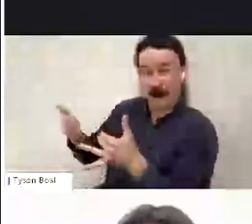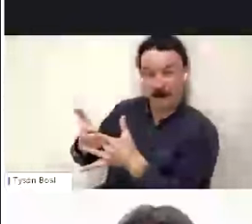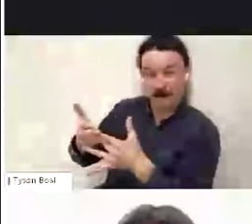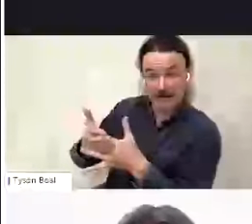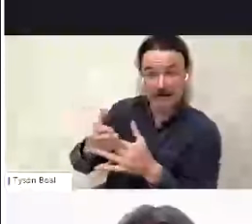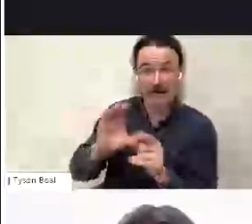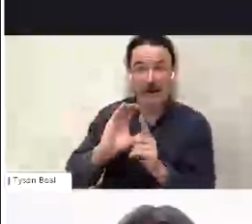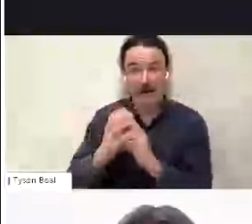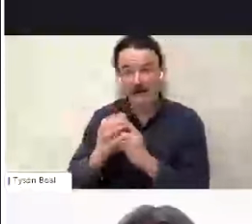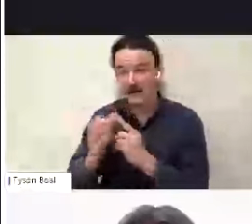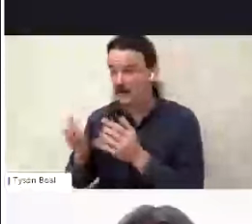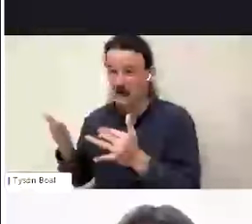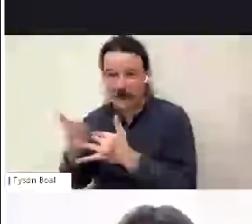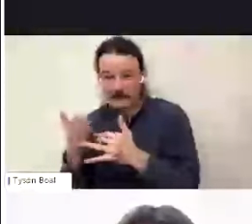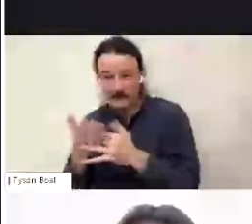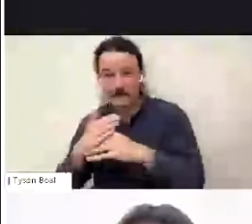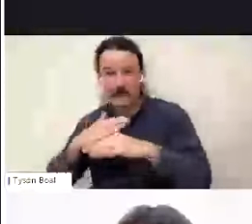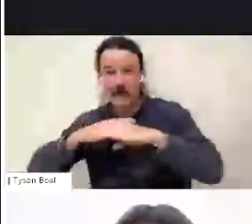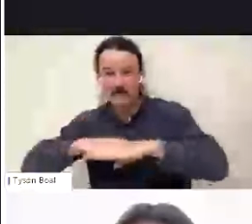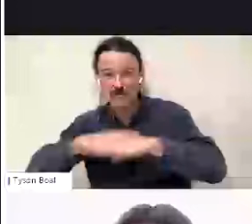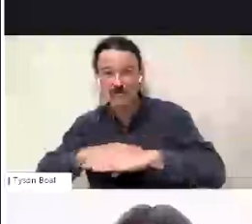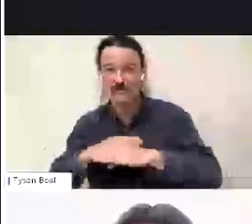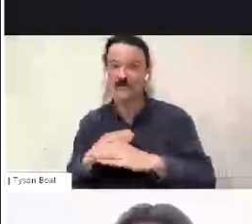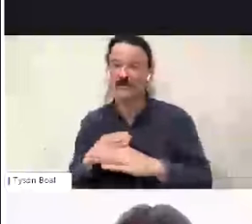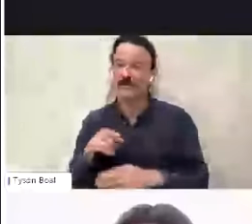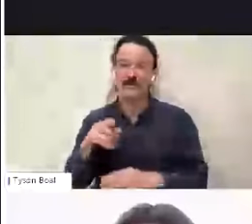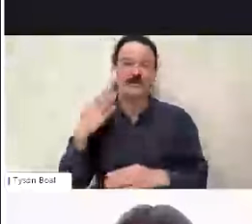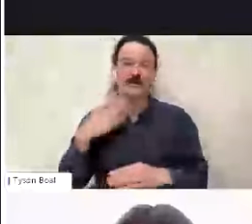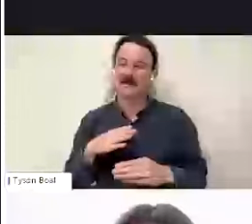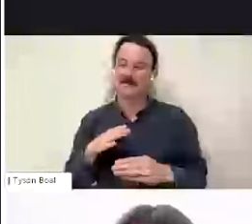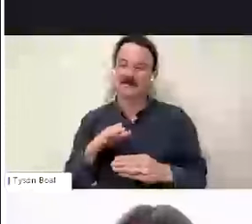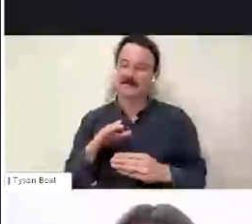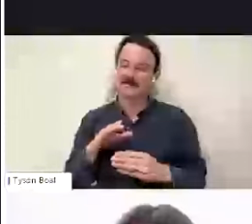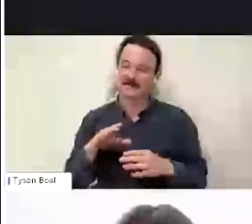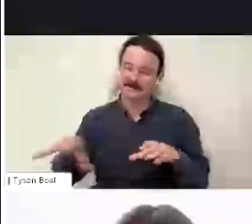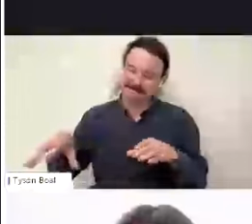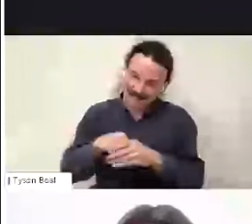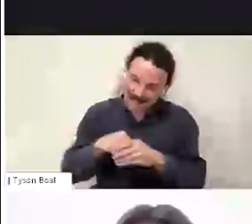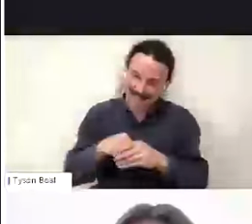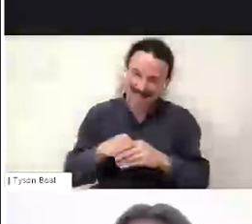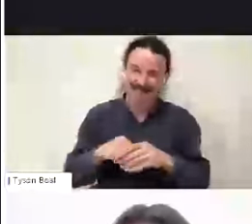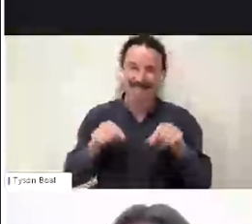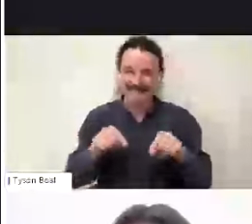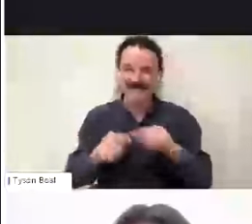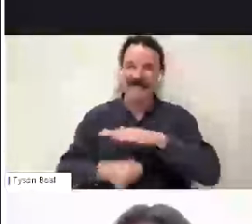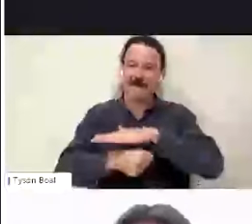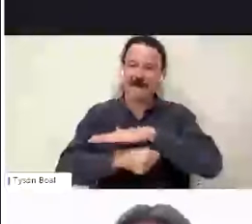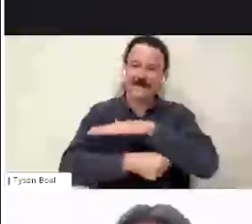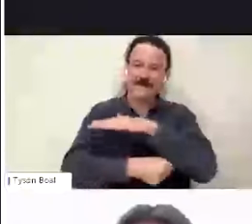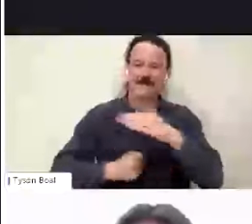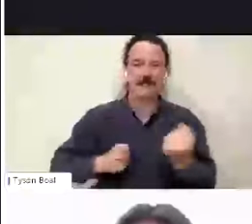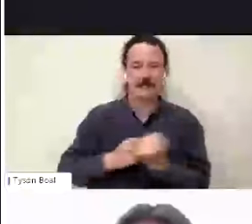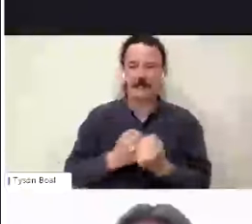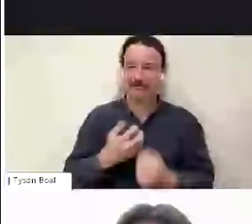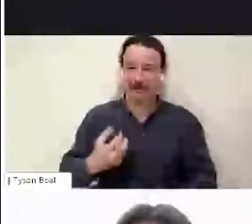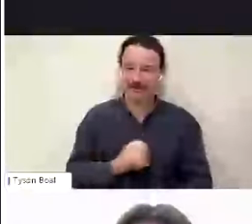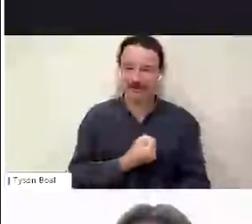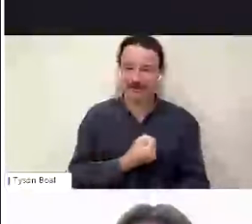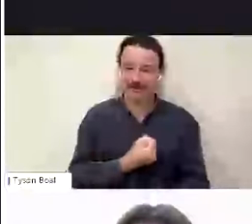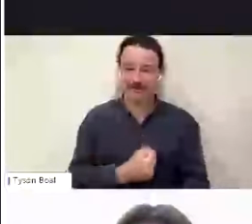be a foundational element of foundational support Yeah. going forward. But